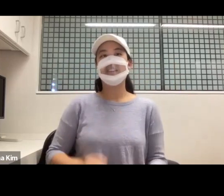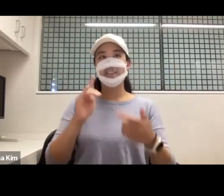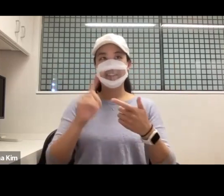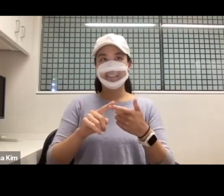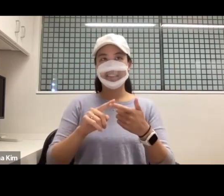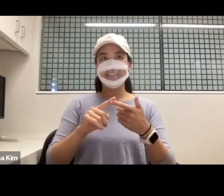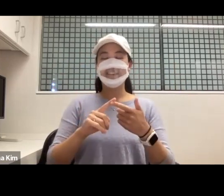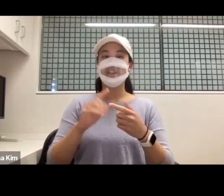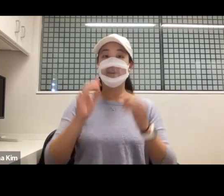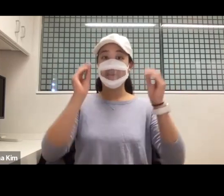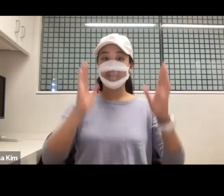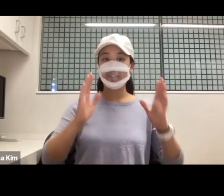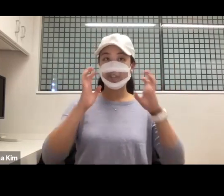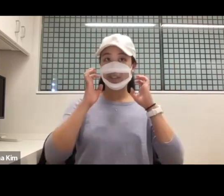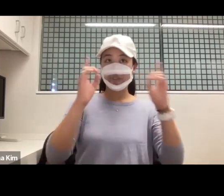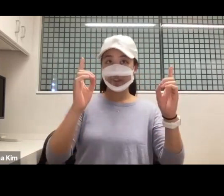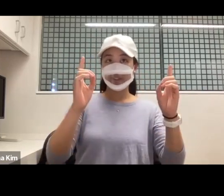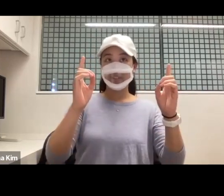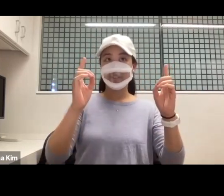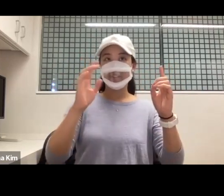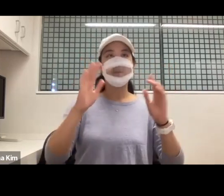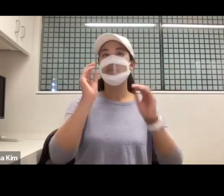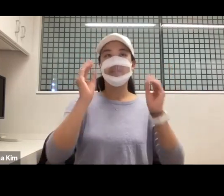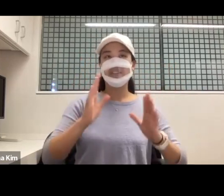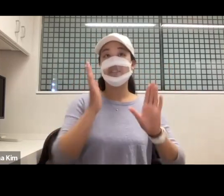the Fahmy and Donna Attallah Chair